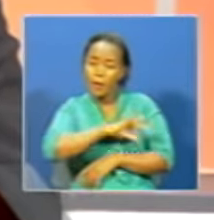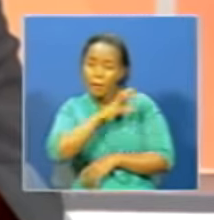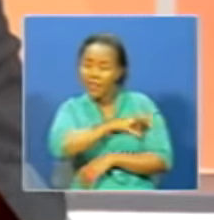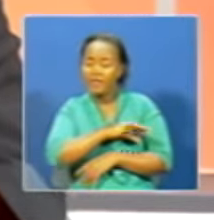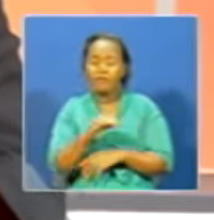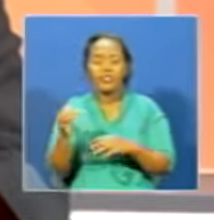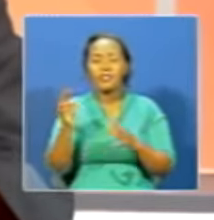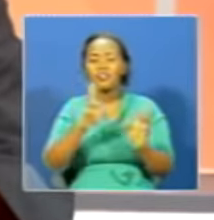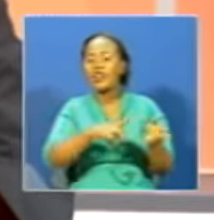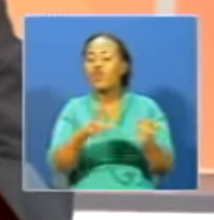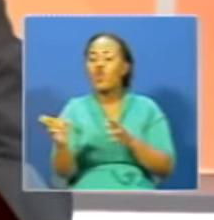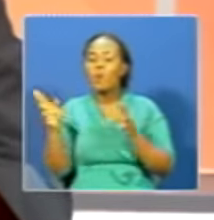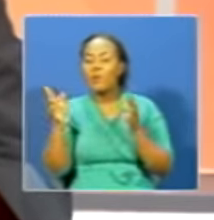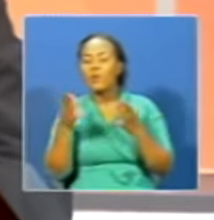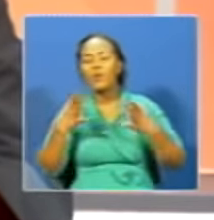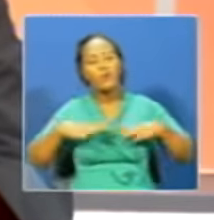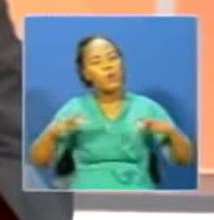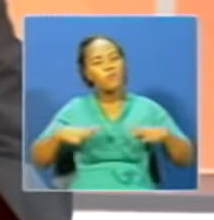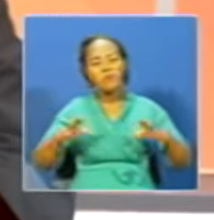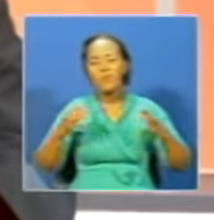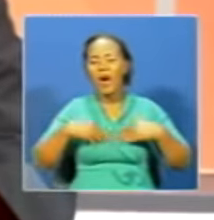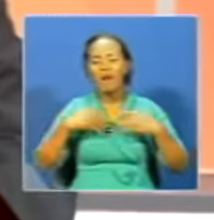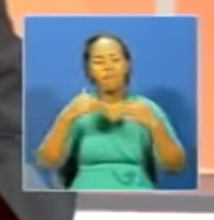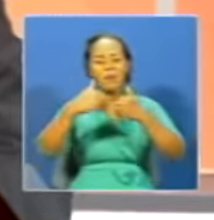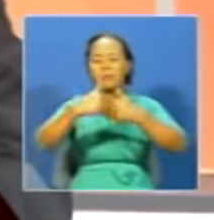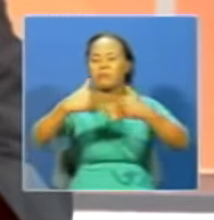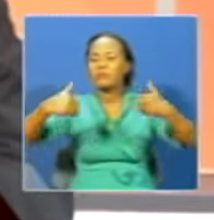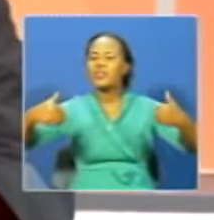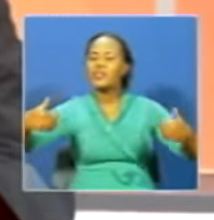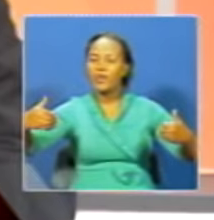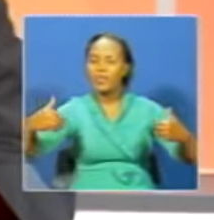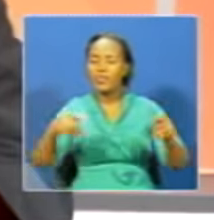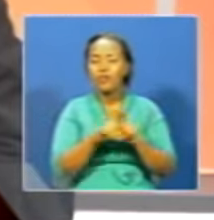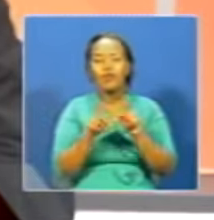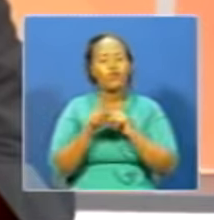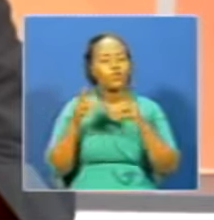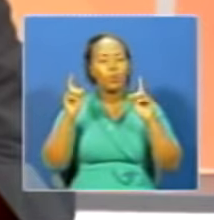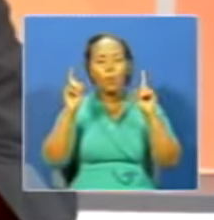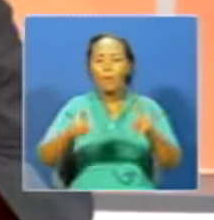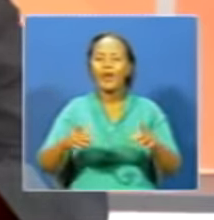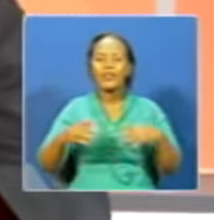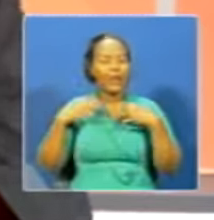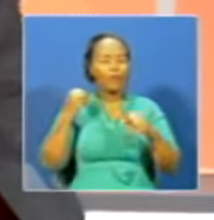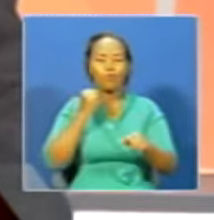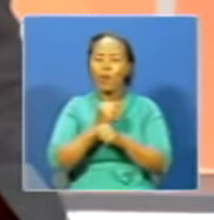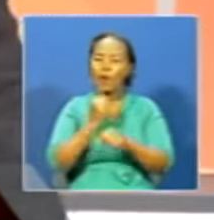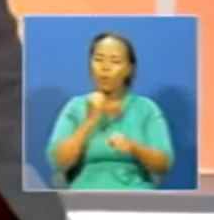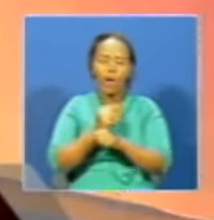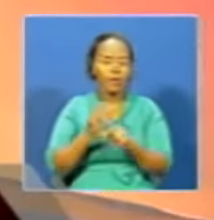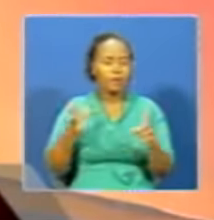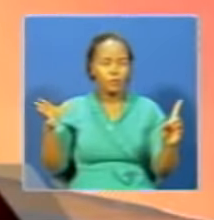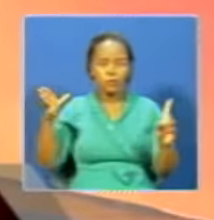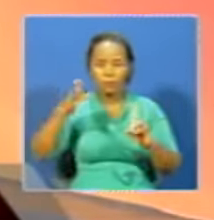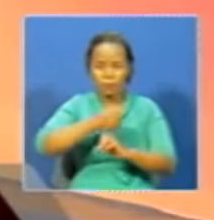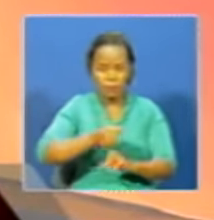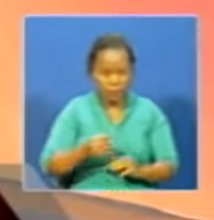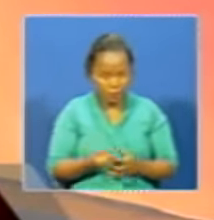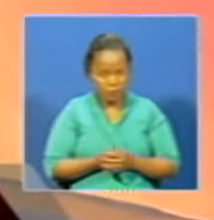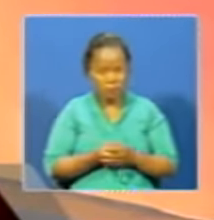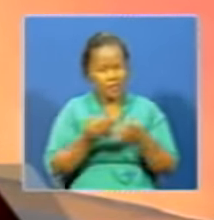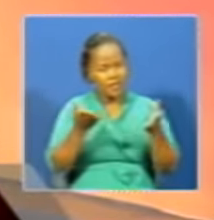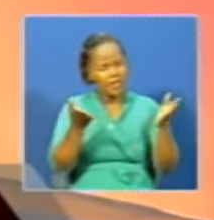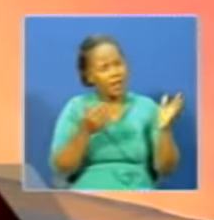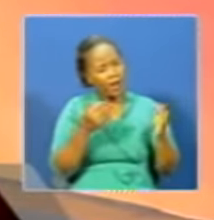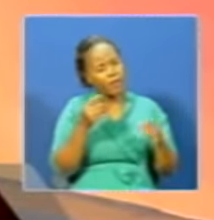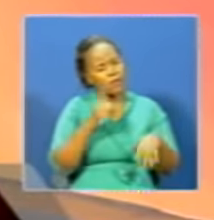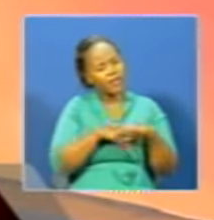person. Yeah. There's a disconnect. There's a disconnect. Yes, and mm-hmm. there's a lot of work to mm-hmm. be done there. Yeah. Yeah. Okay, as we come to the close of this